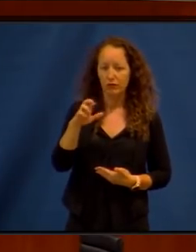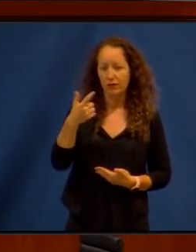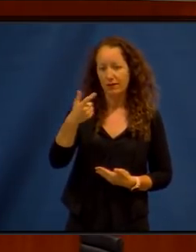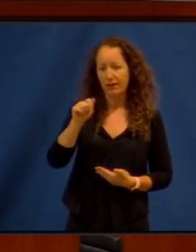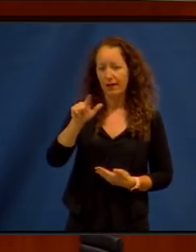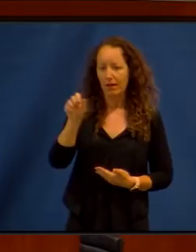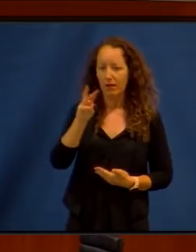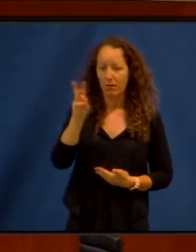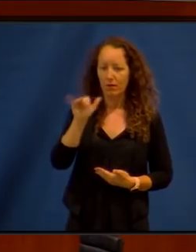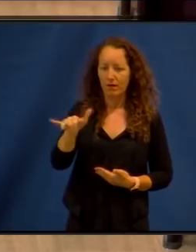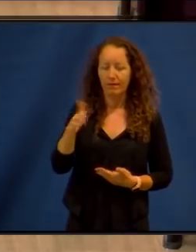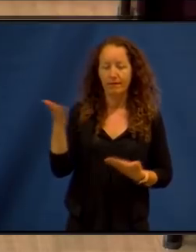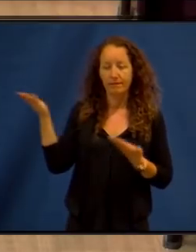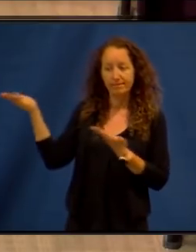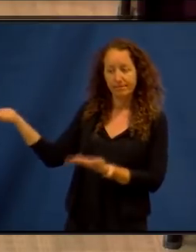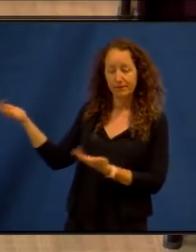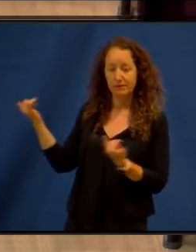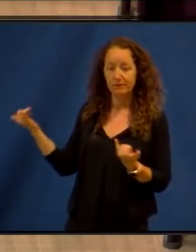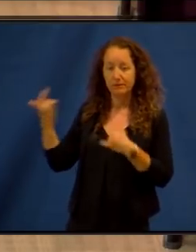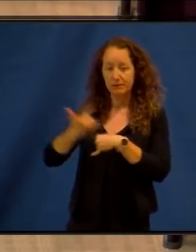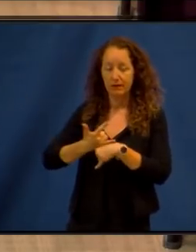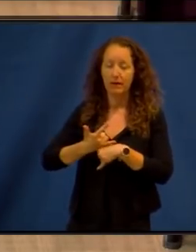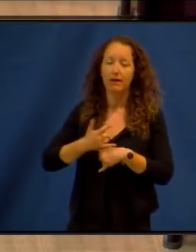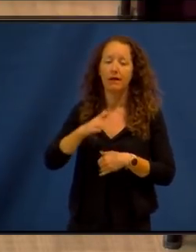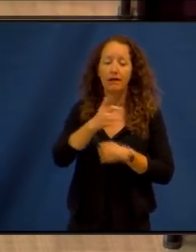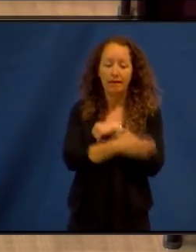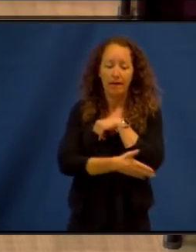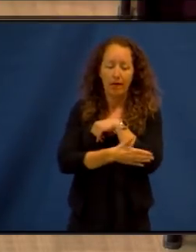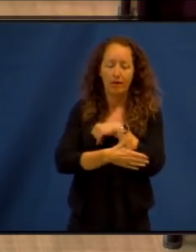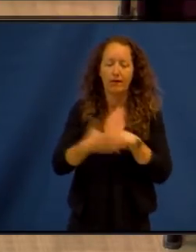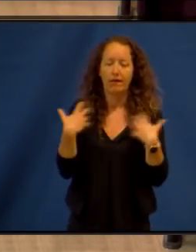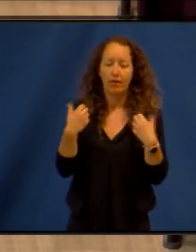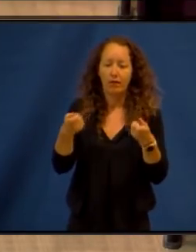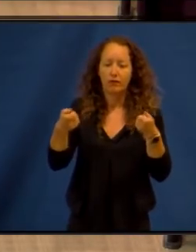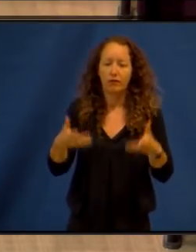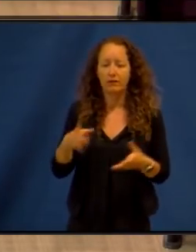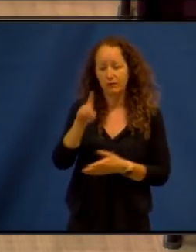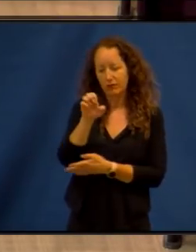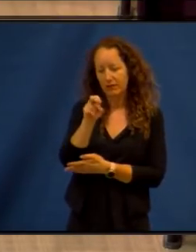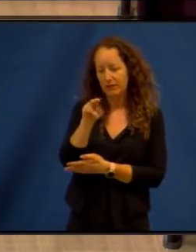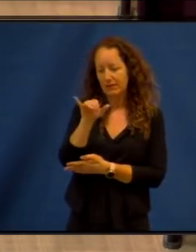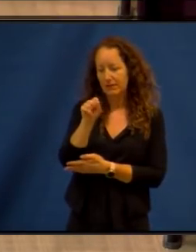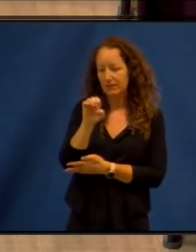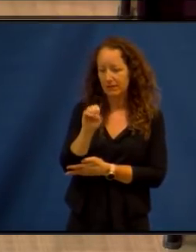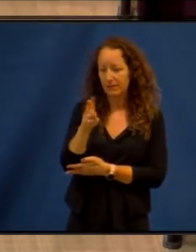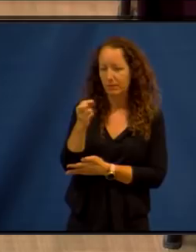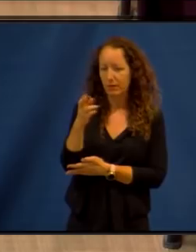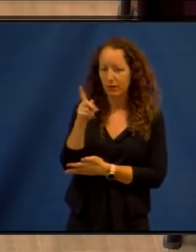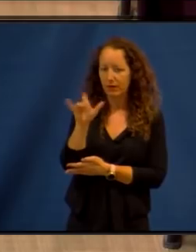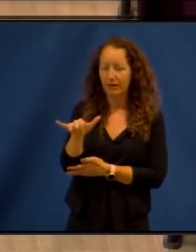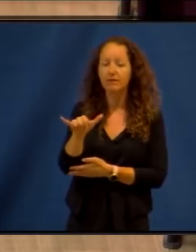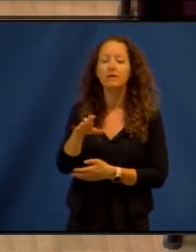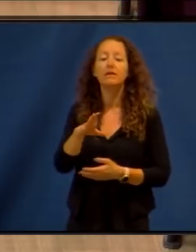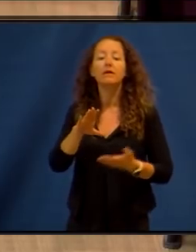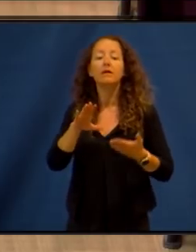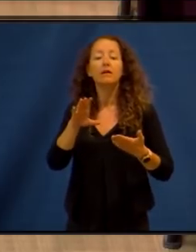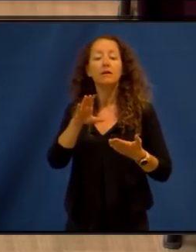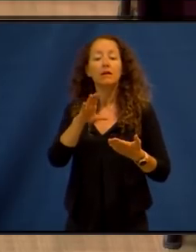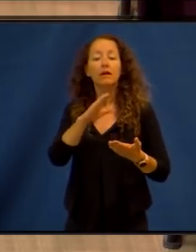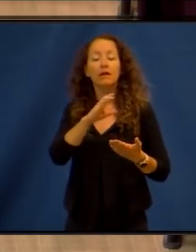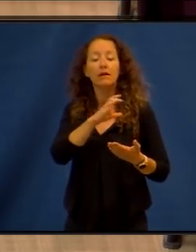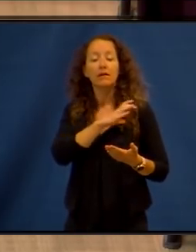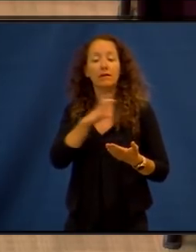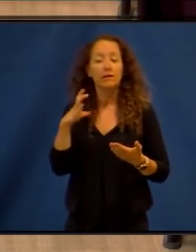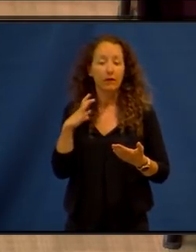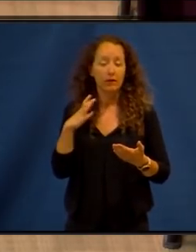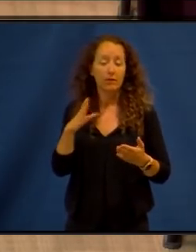today our County Health Director, Denise Burley. Our Chairman of the Board of Supervisors, Gene Bishop, is with us as well. And we have several